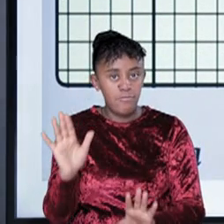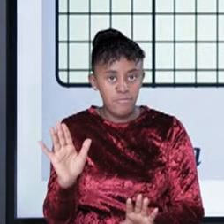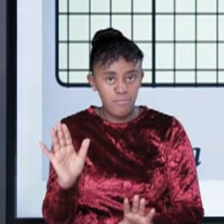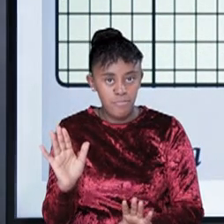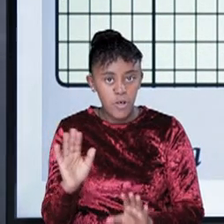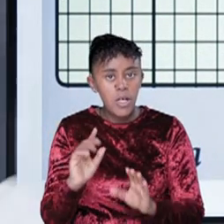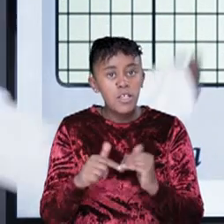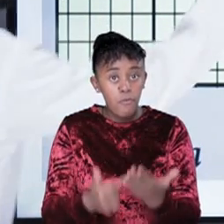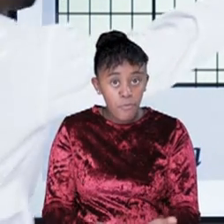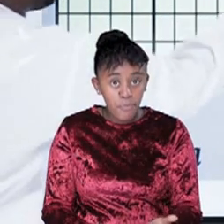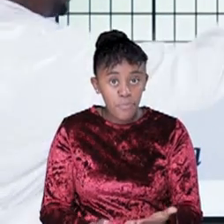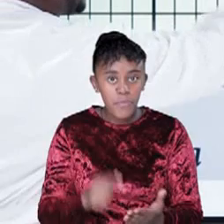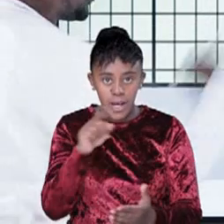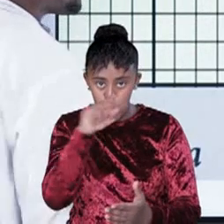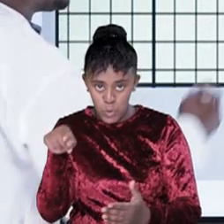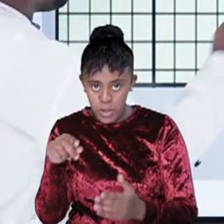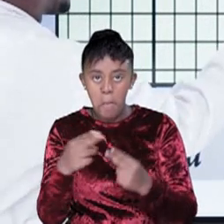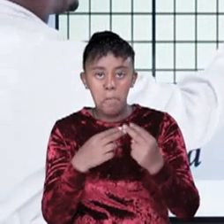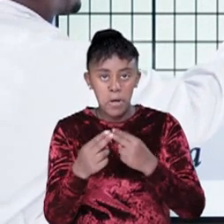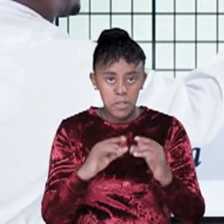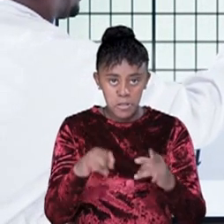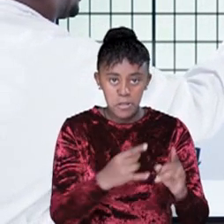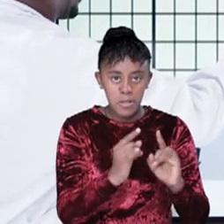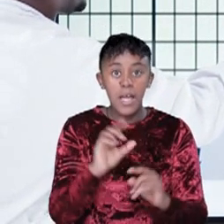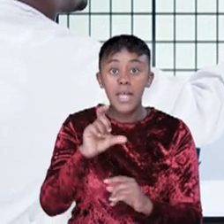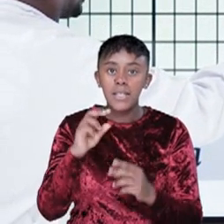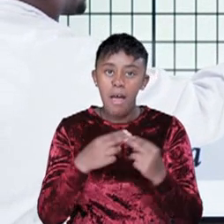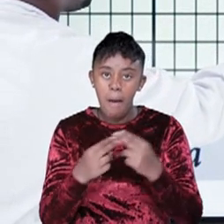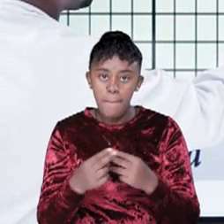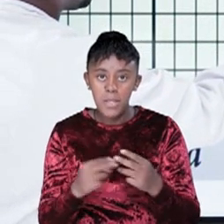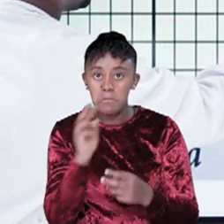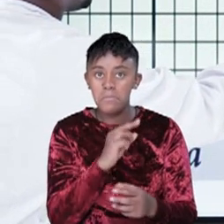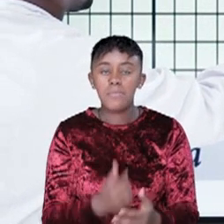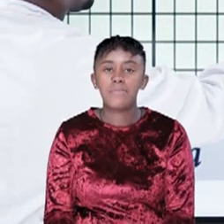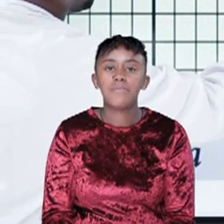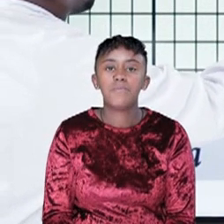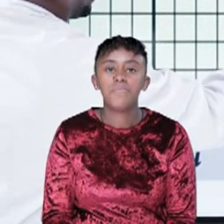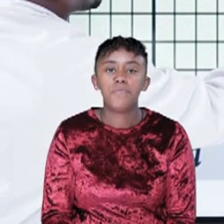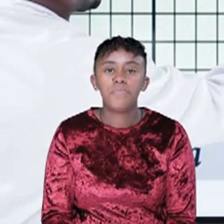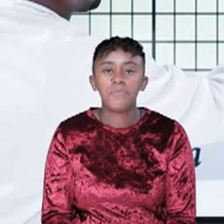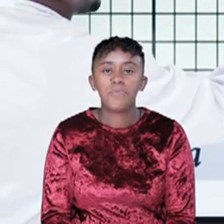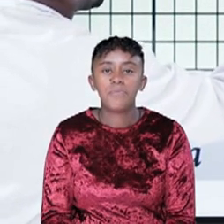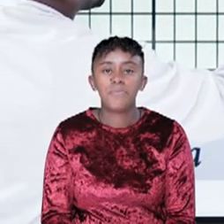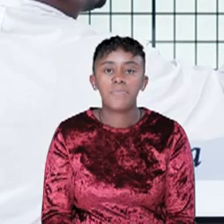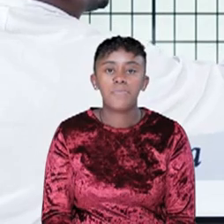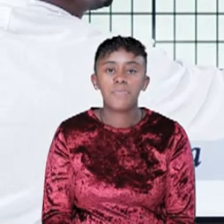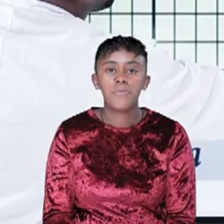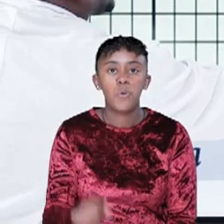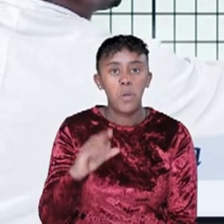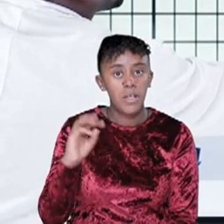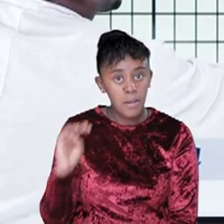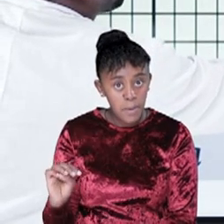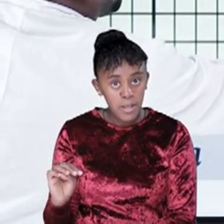voltage. Therefore, by cross multiplication, x times 1 centimeter